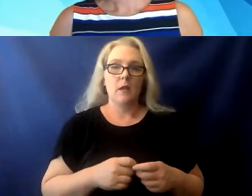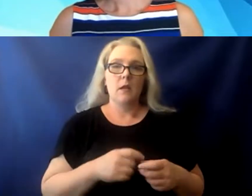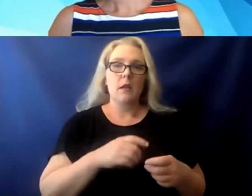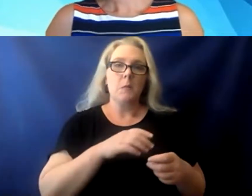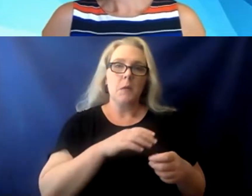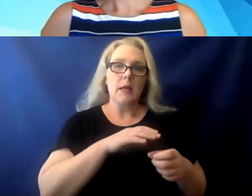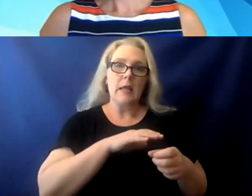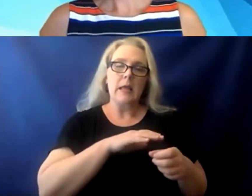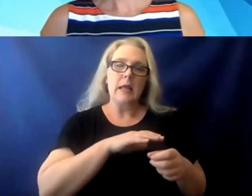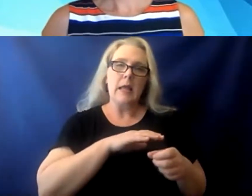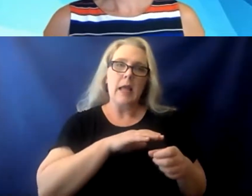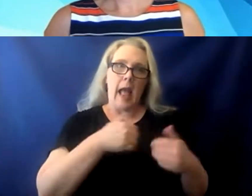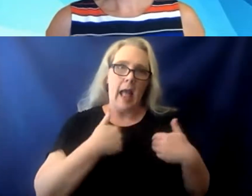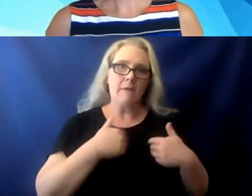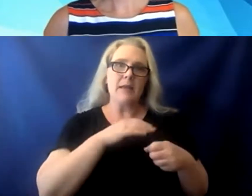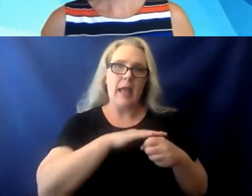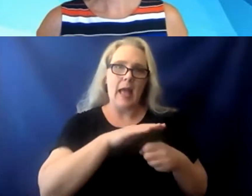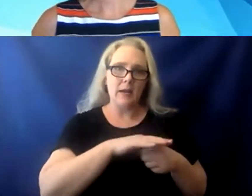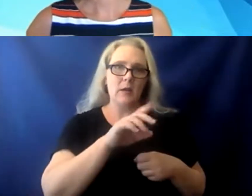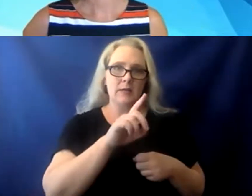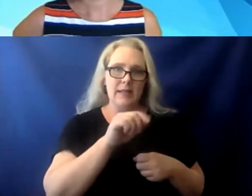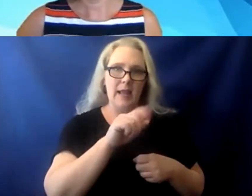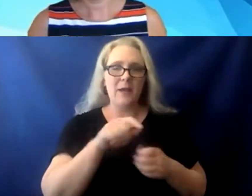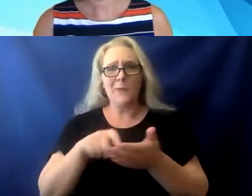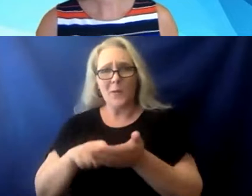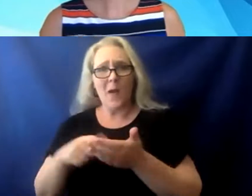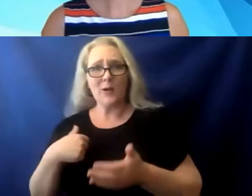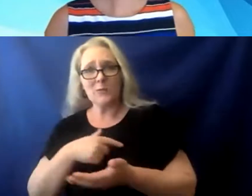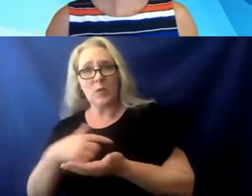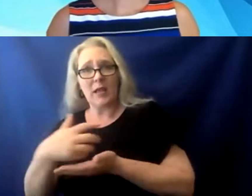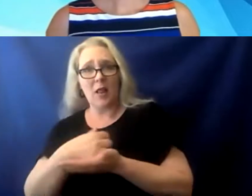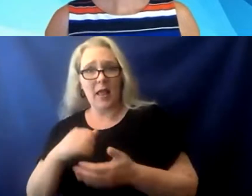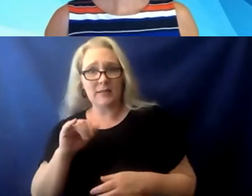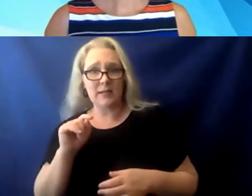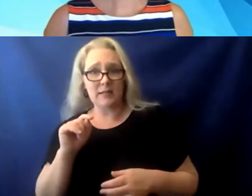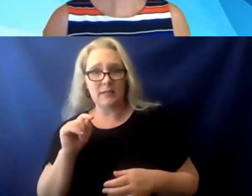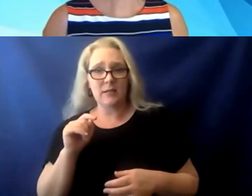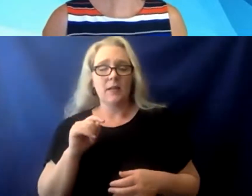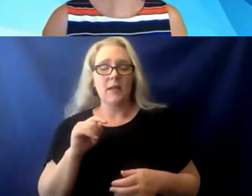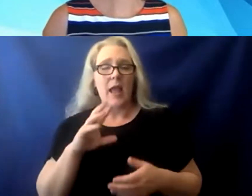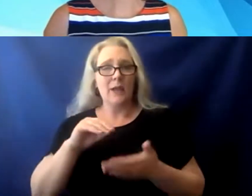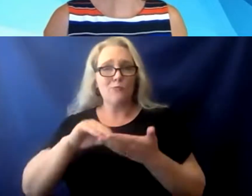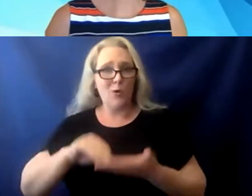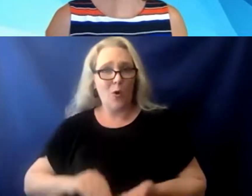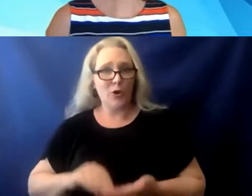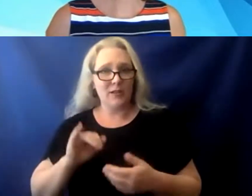we collect it as it is about how we report it, right? And so there's a lot that's, your information about your race can be